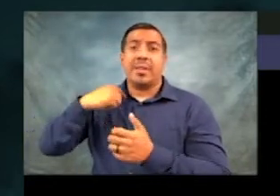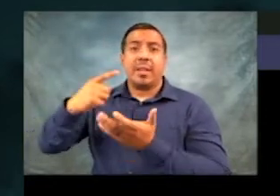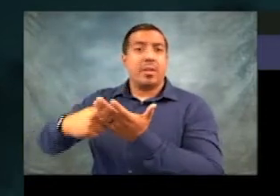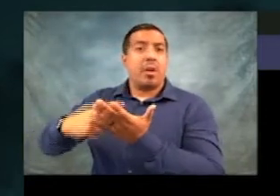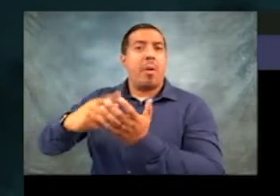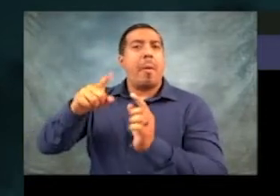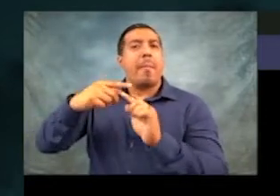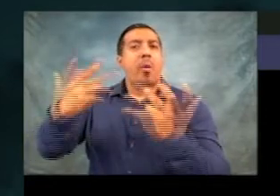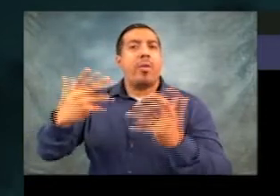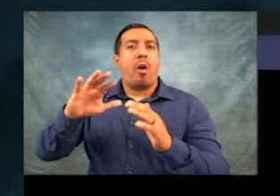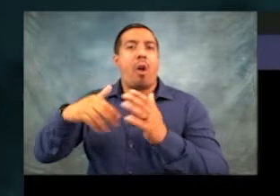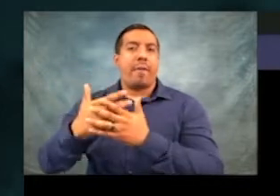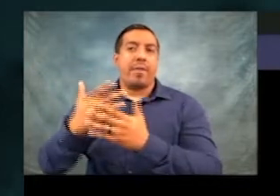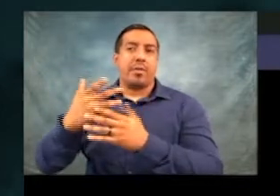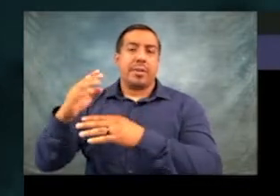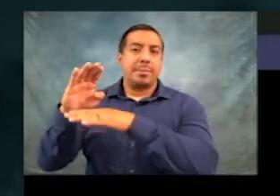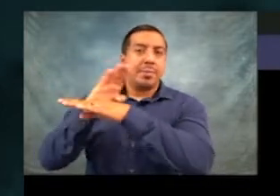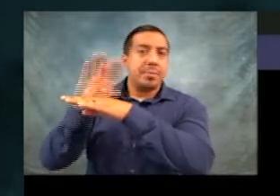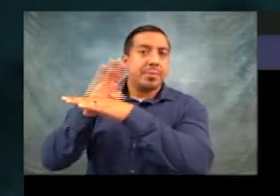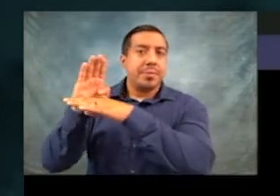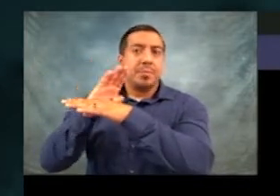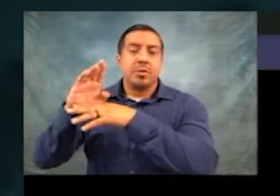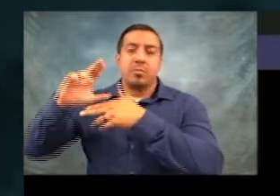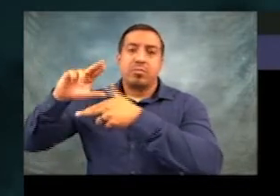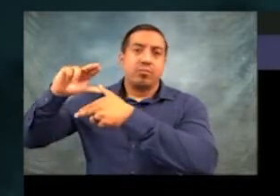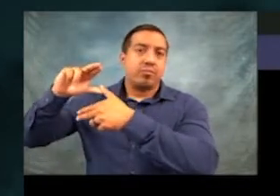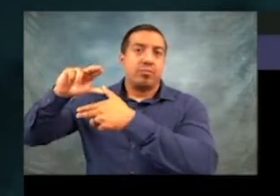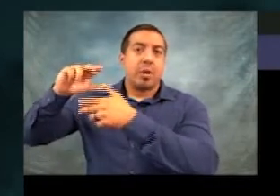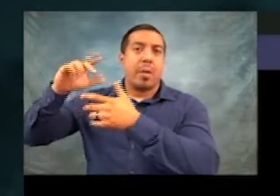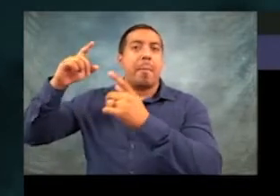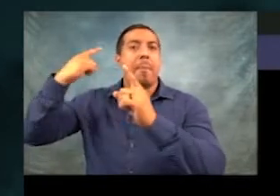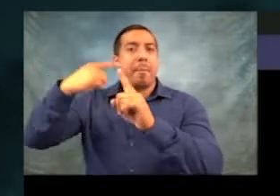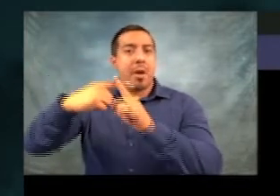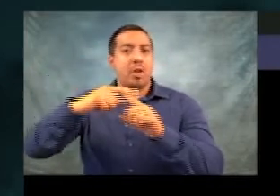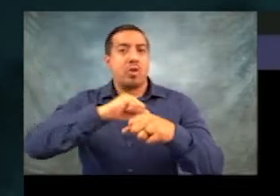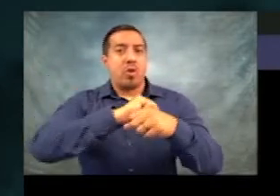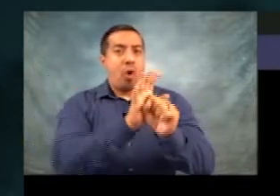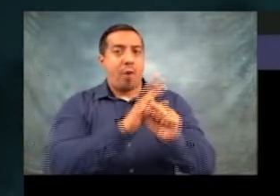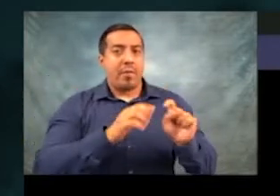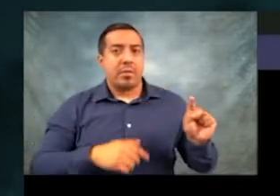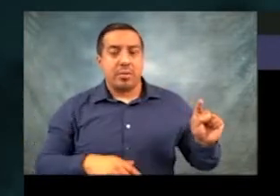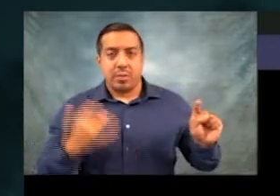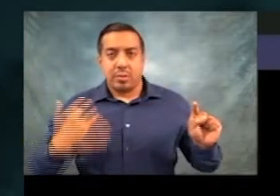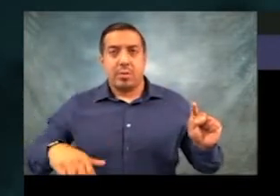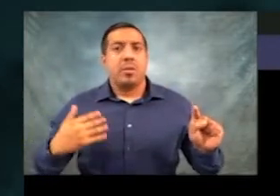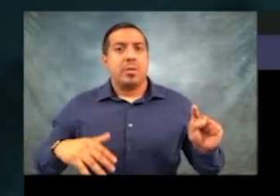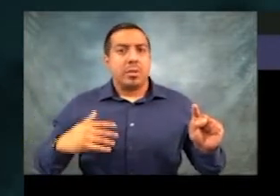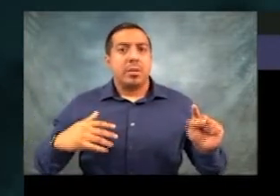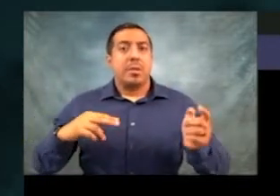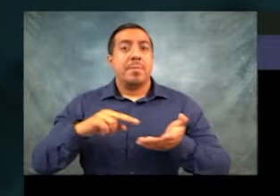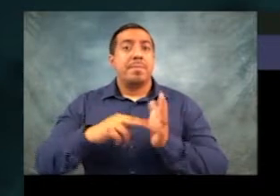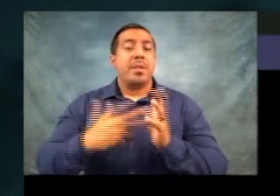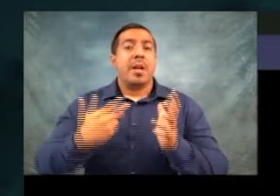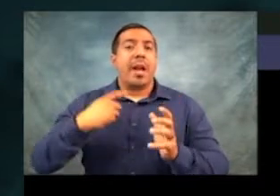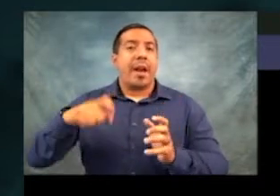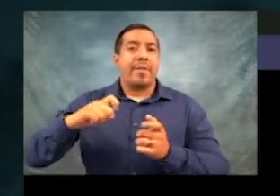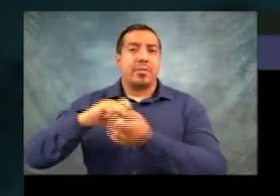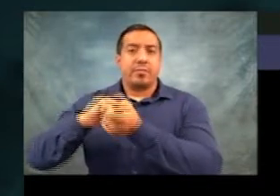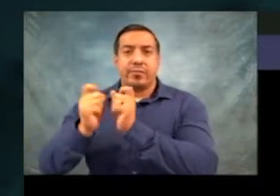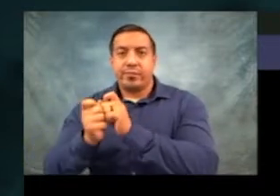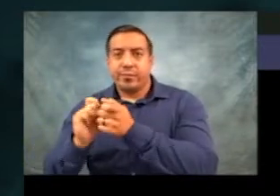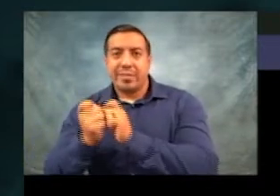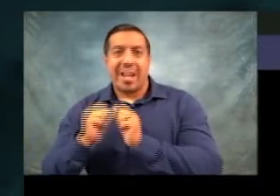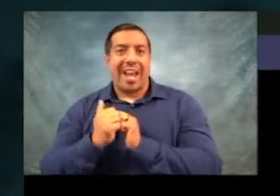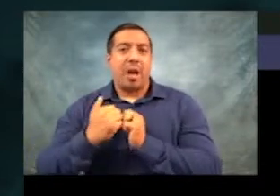the intersection of the busy hurricane season in COVID. And for many of us, that meant adjusting the way